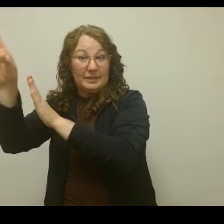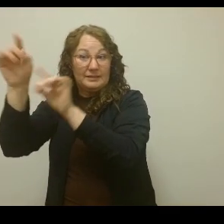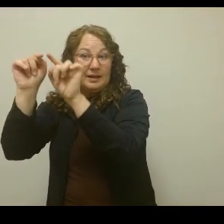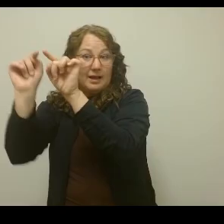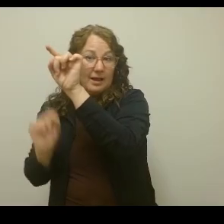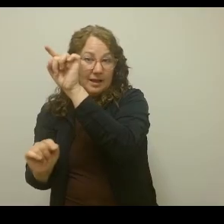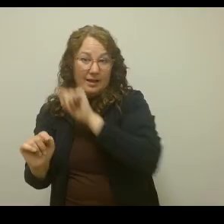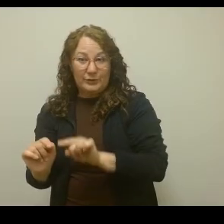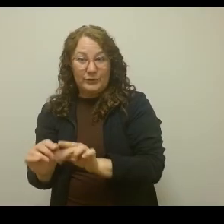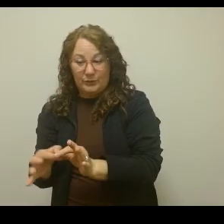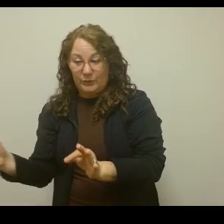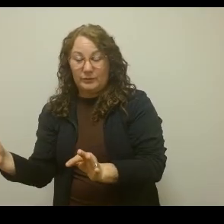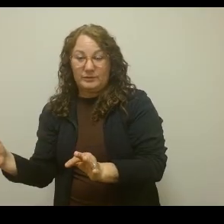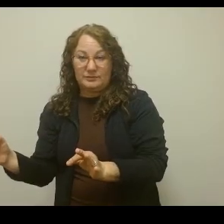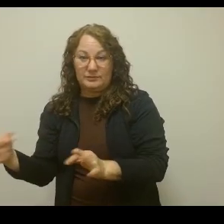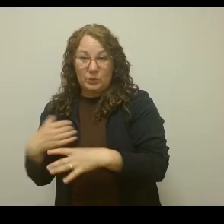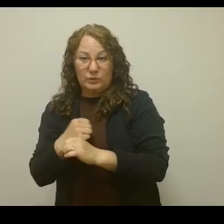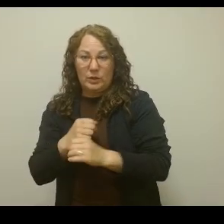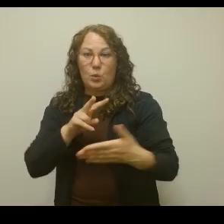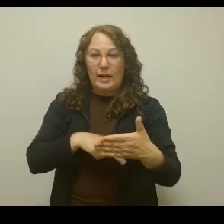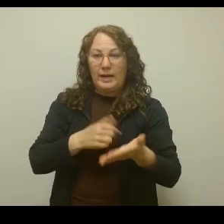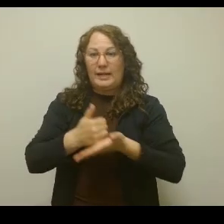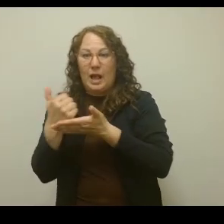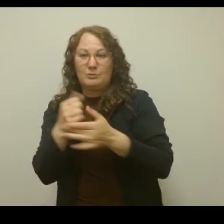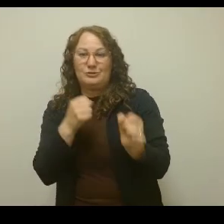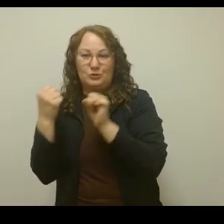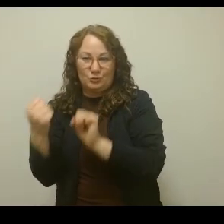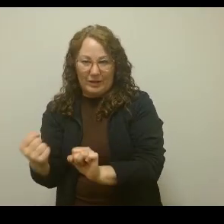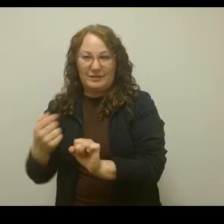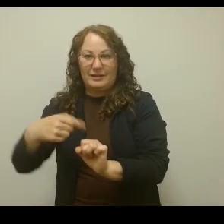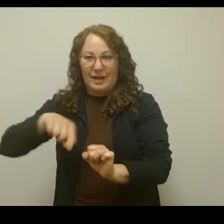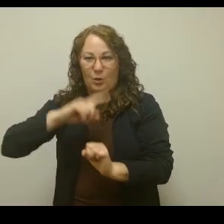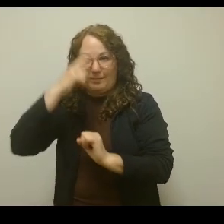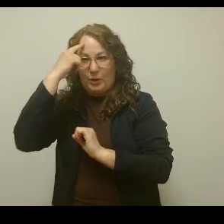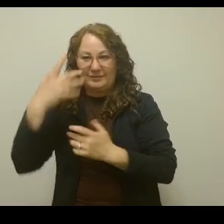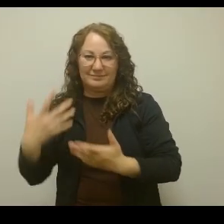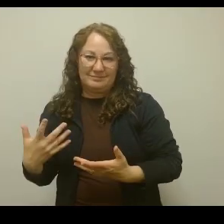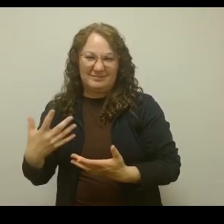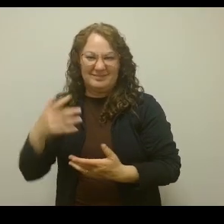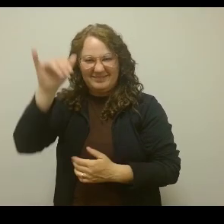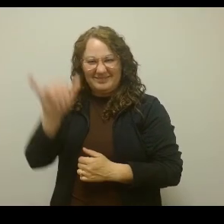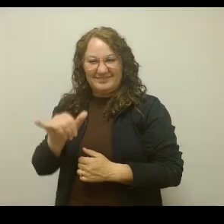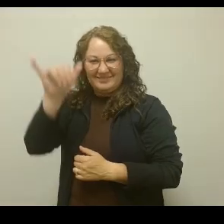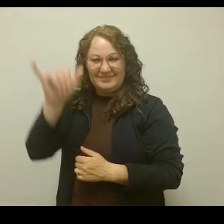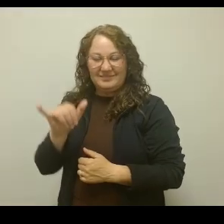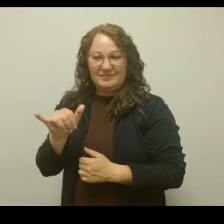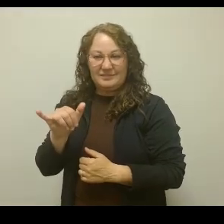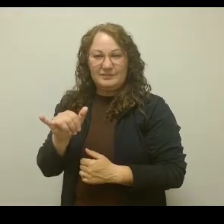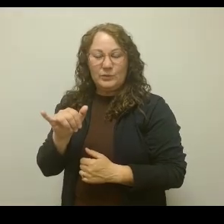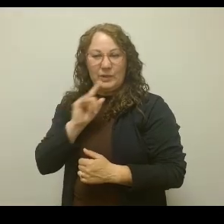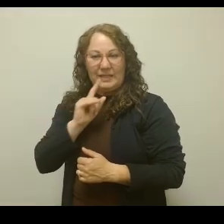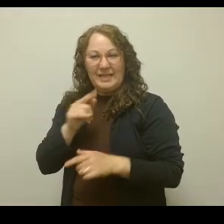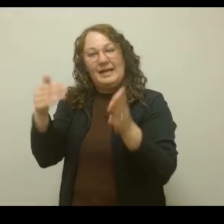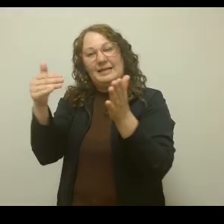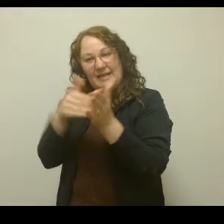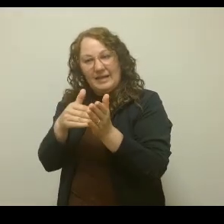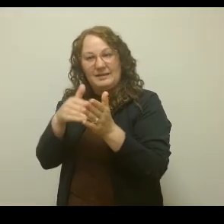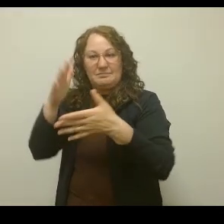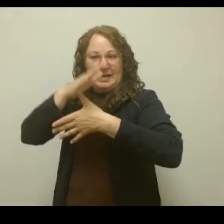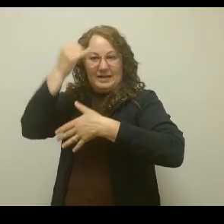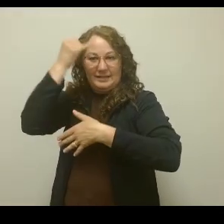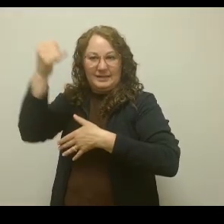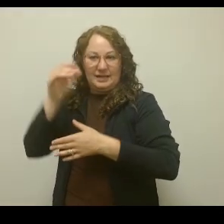concluding, reading helps strengthen our brains, right? So there's that restating of that main